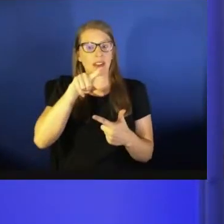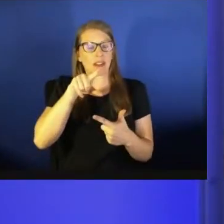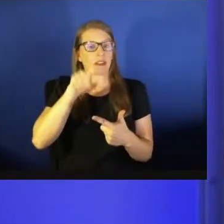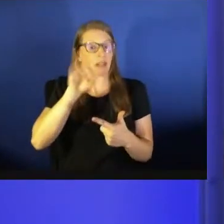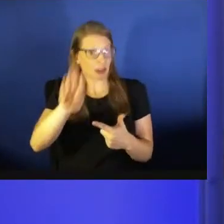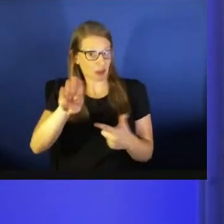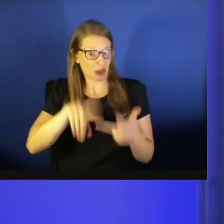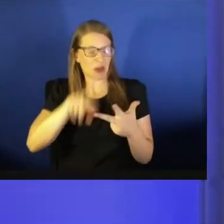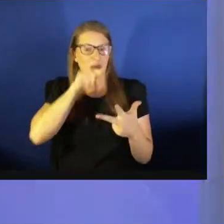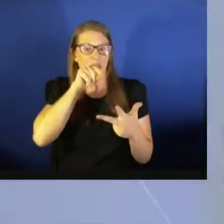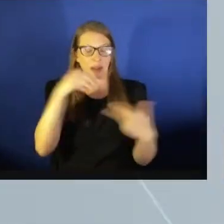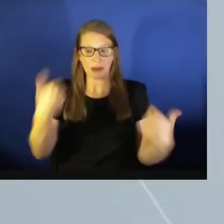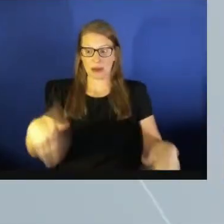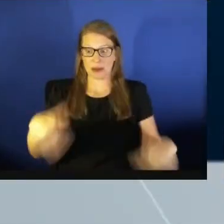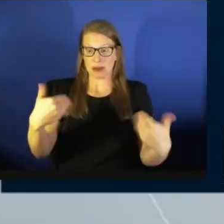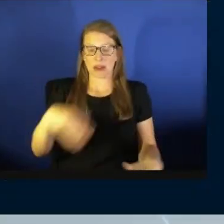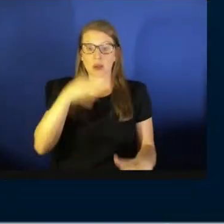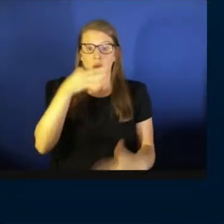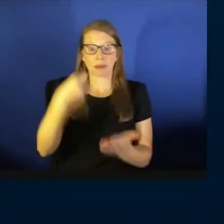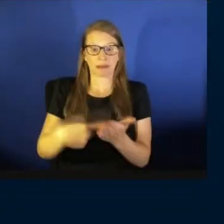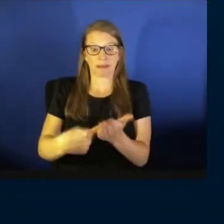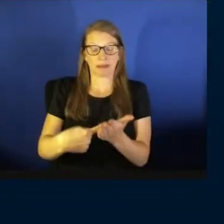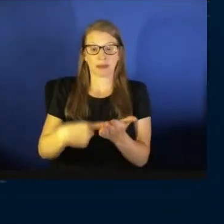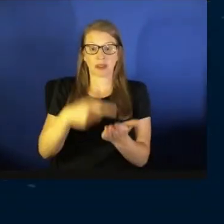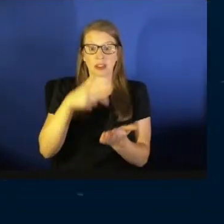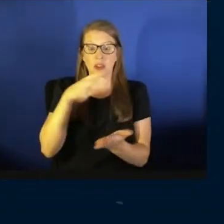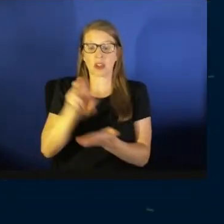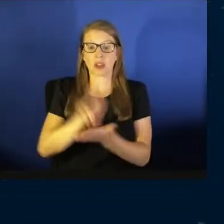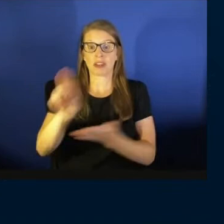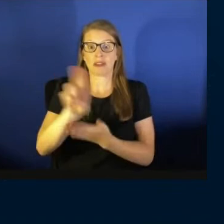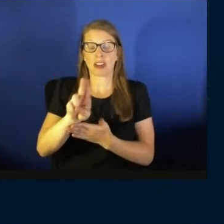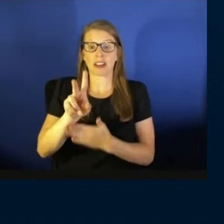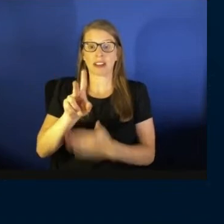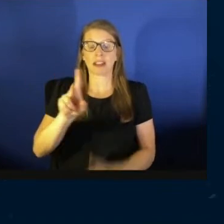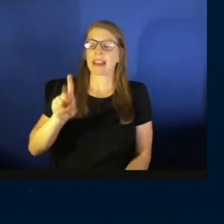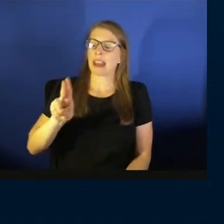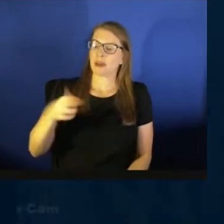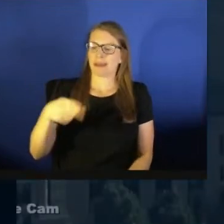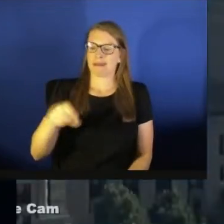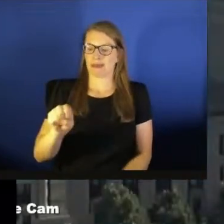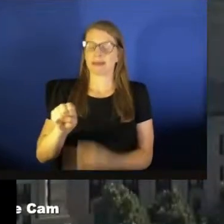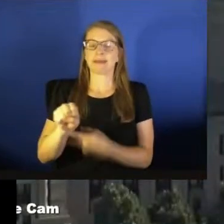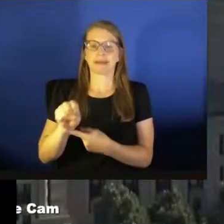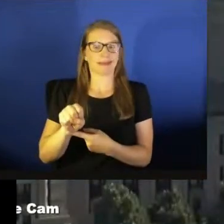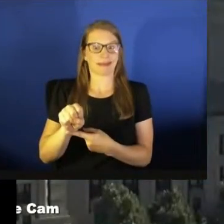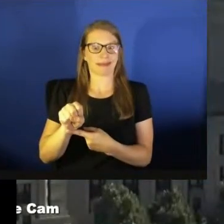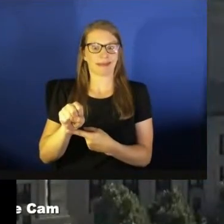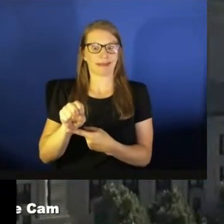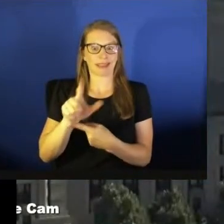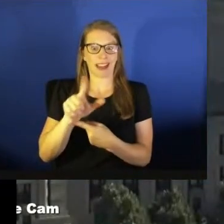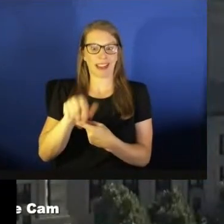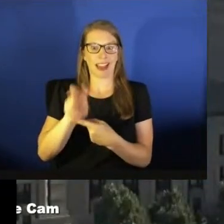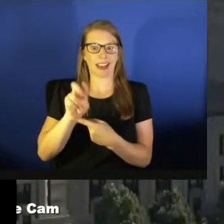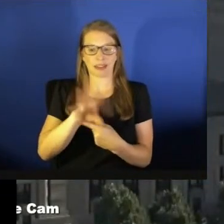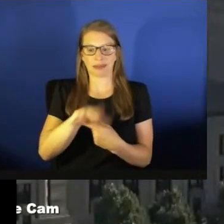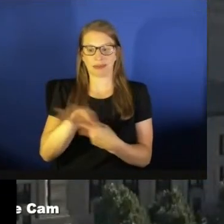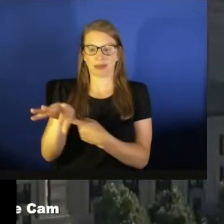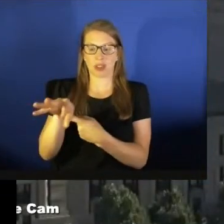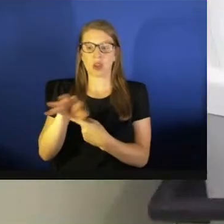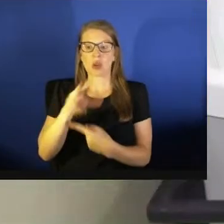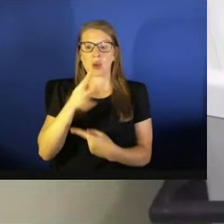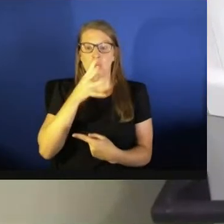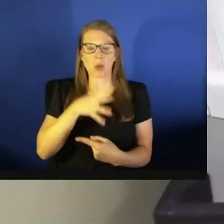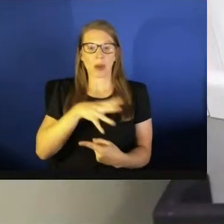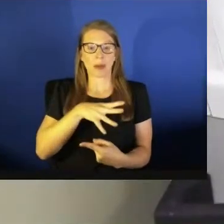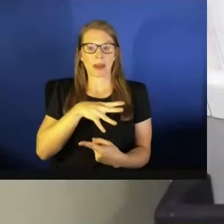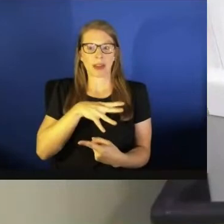huge milestone at the University of Kansas Health System. A live look now at our Women's Cancer Center at 435